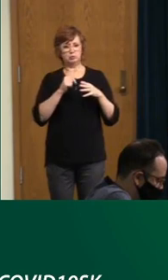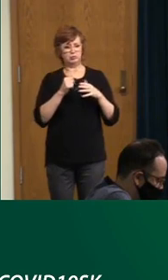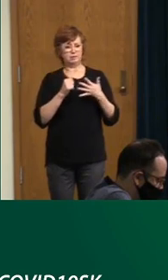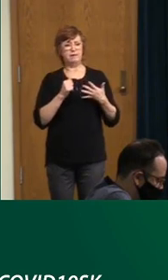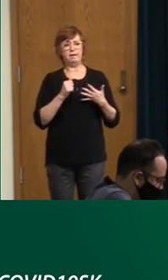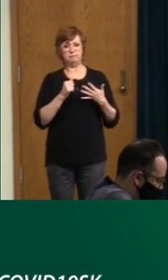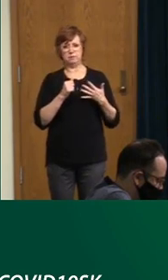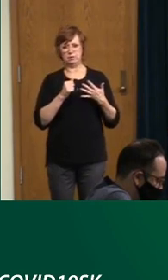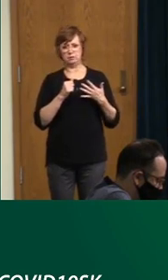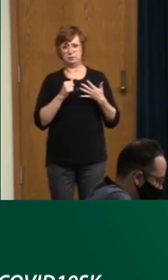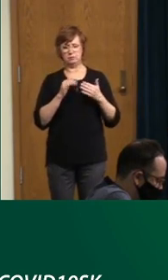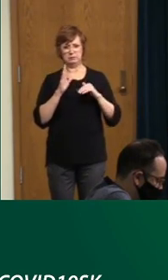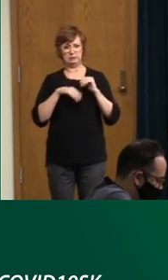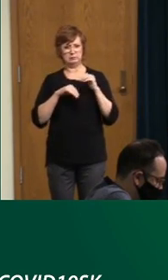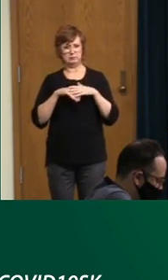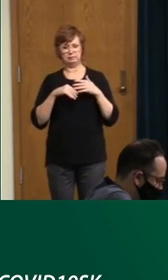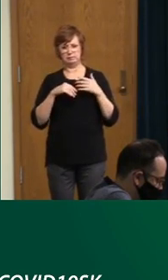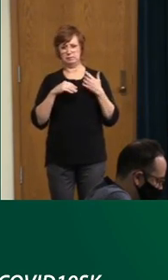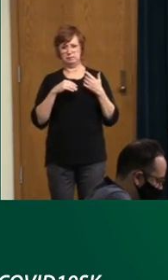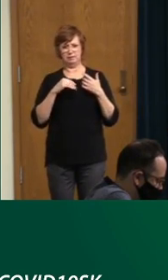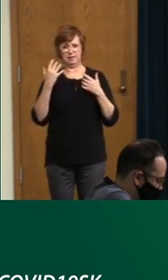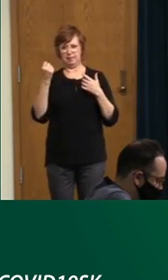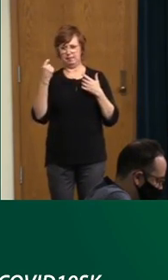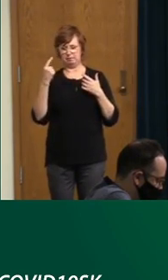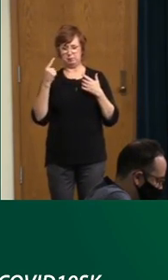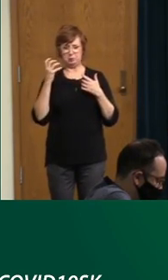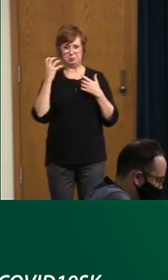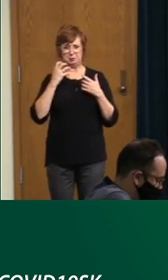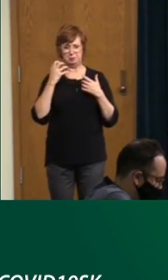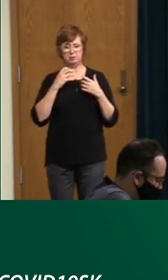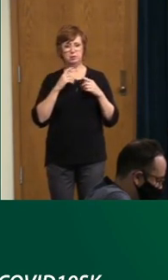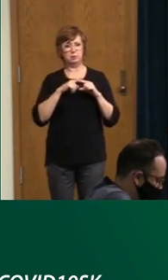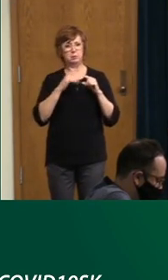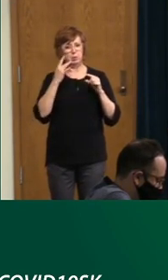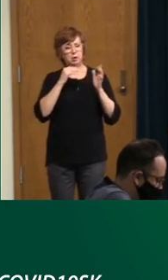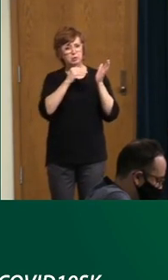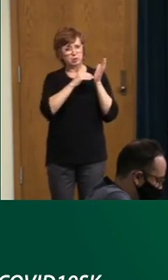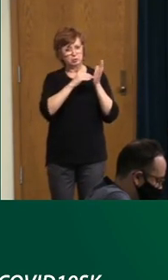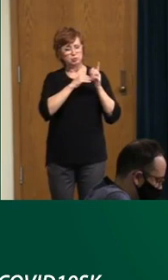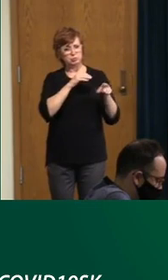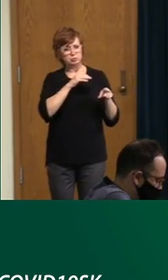of patients getting COVID, but because of healthcare employees, physicians, and